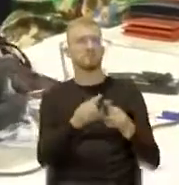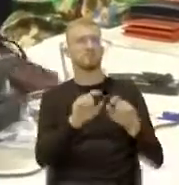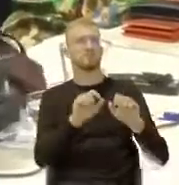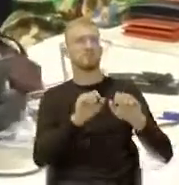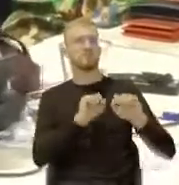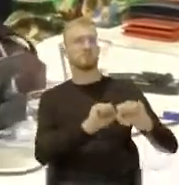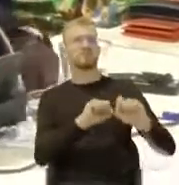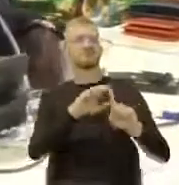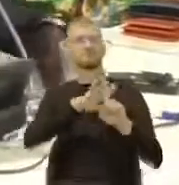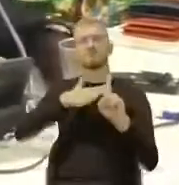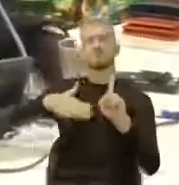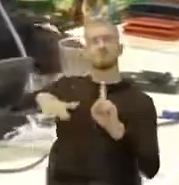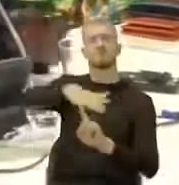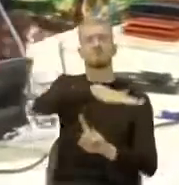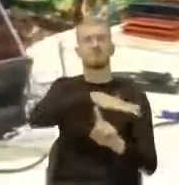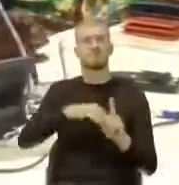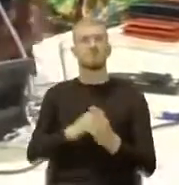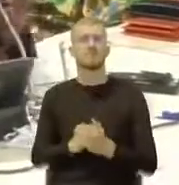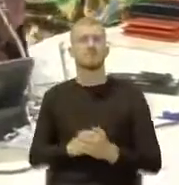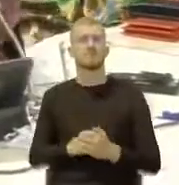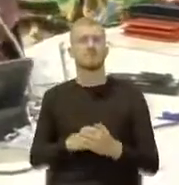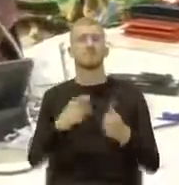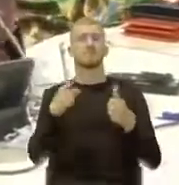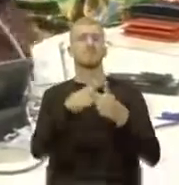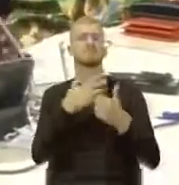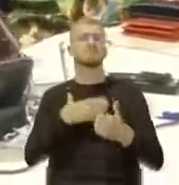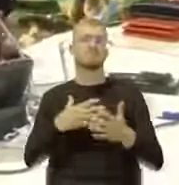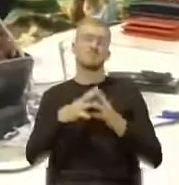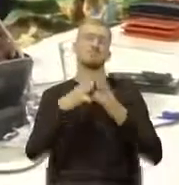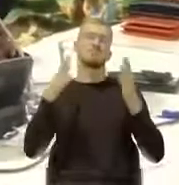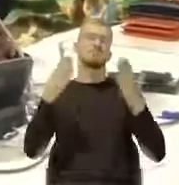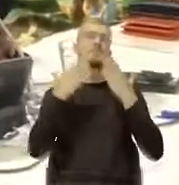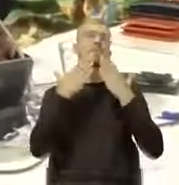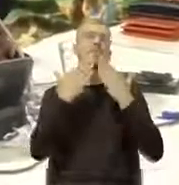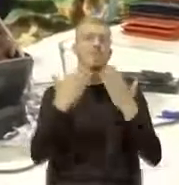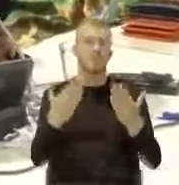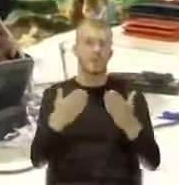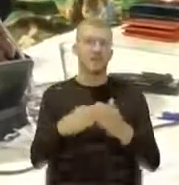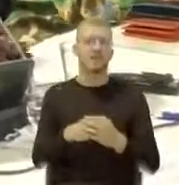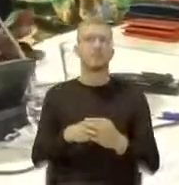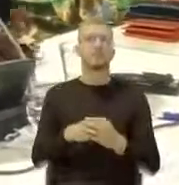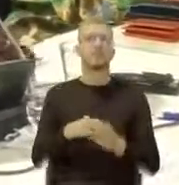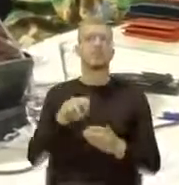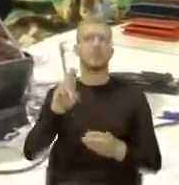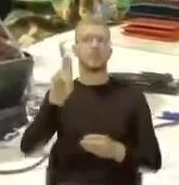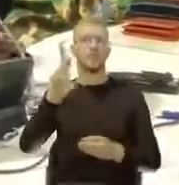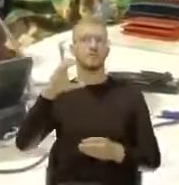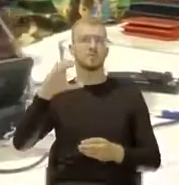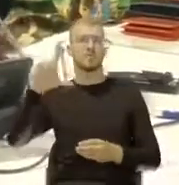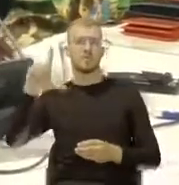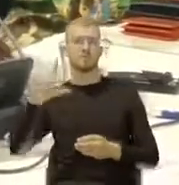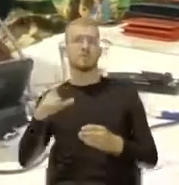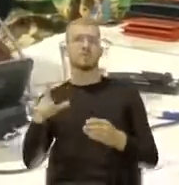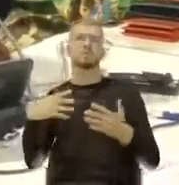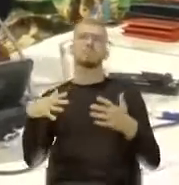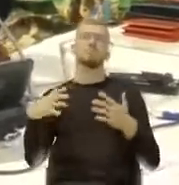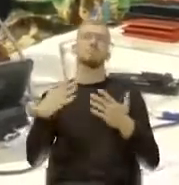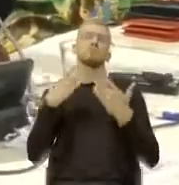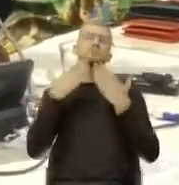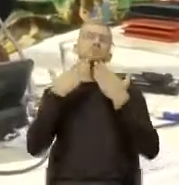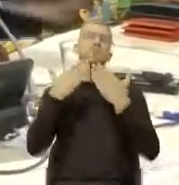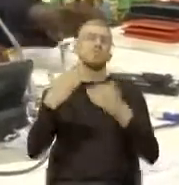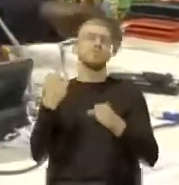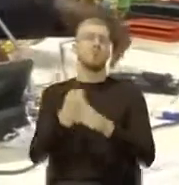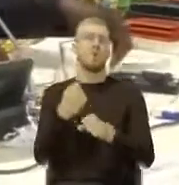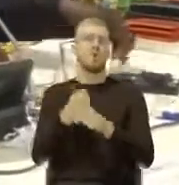thank UCLG Secretariat for the great work that they've been doing. And actually, we are